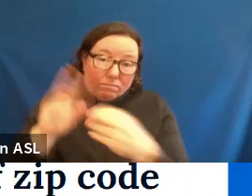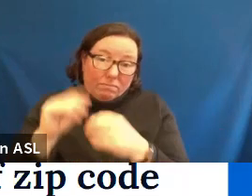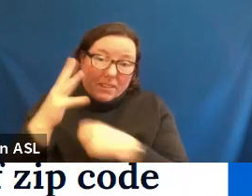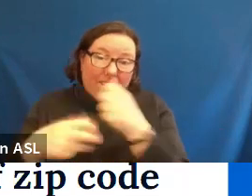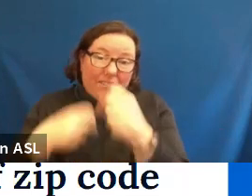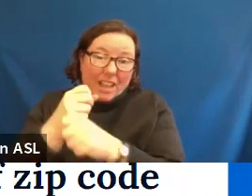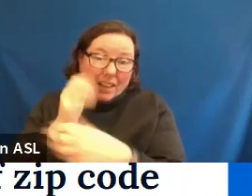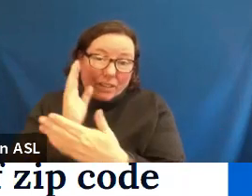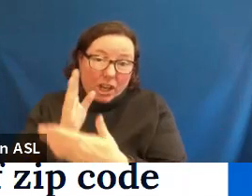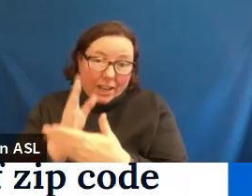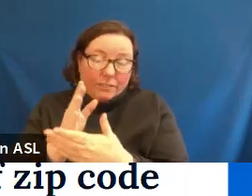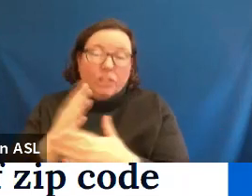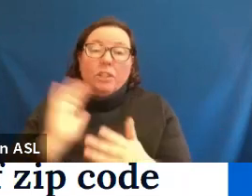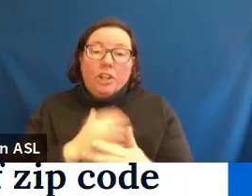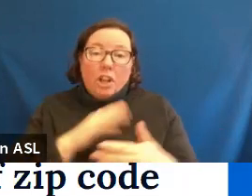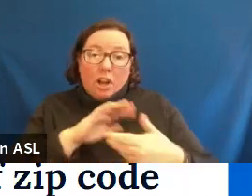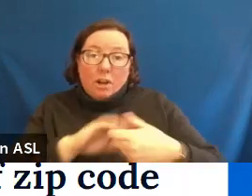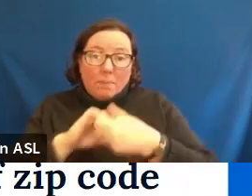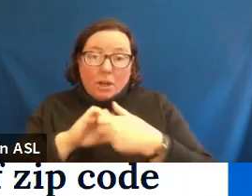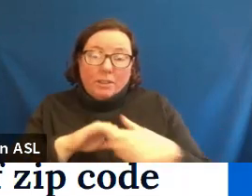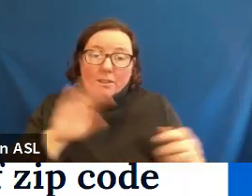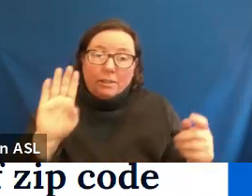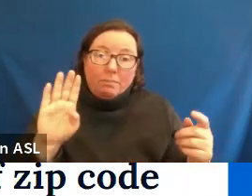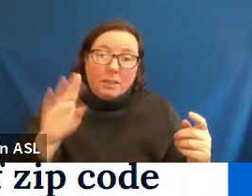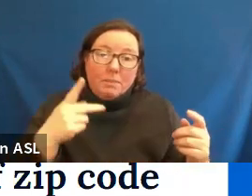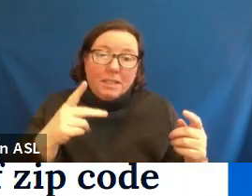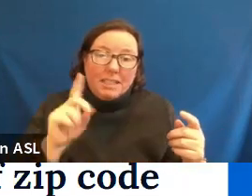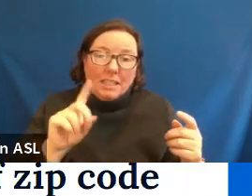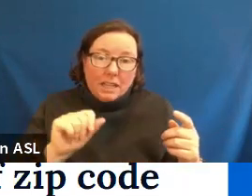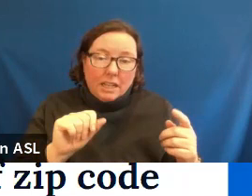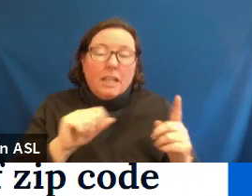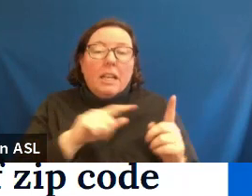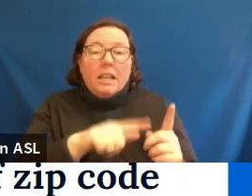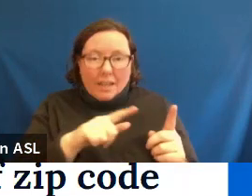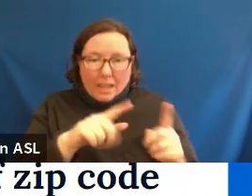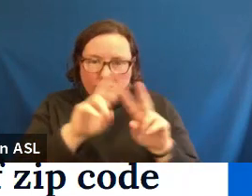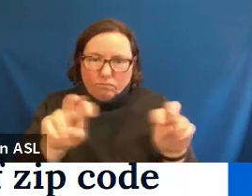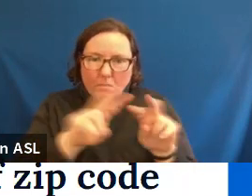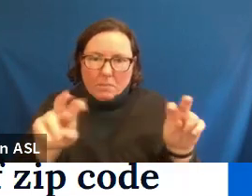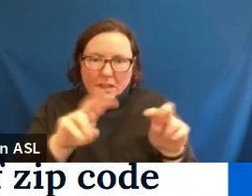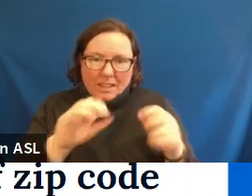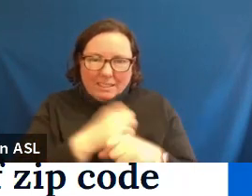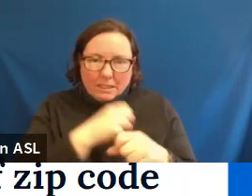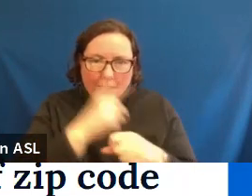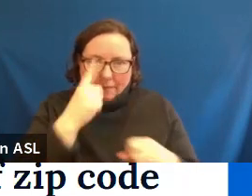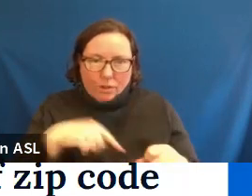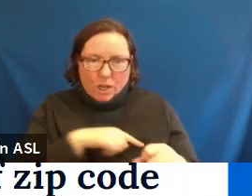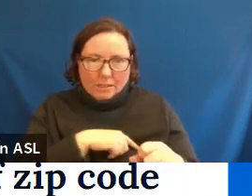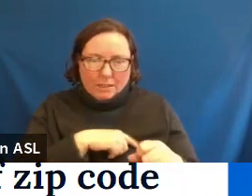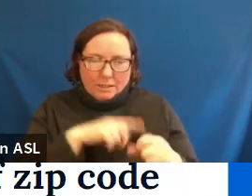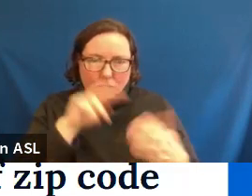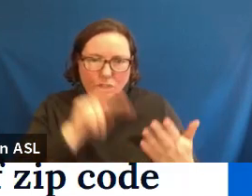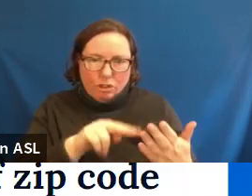BPDA, the Boston Planning and Development Agency, did that analysis for us from data from